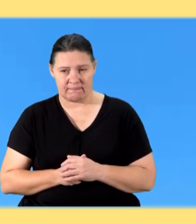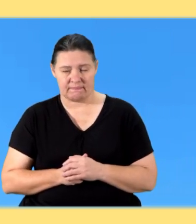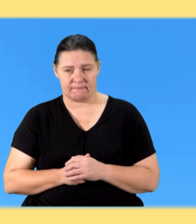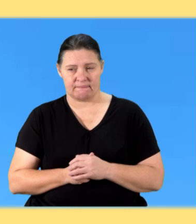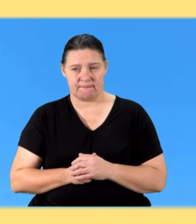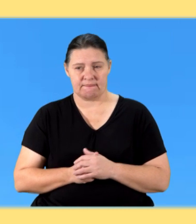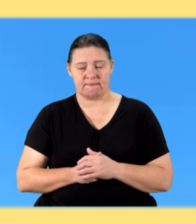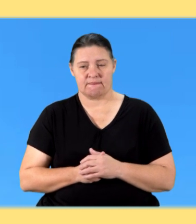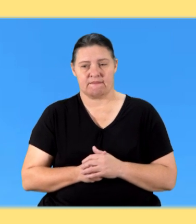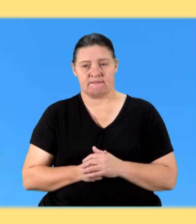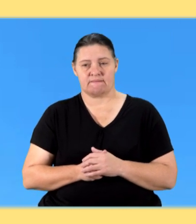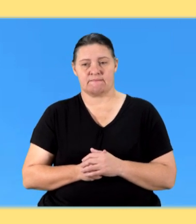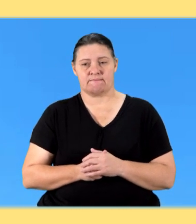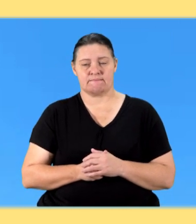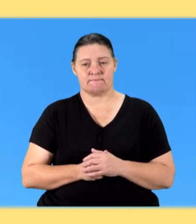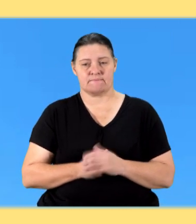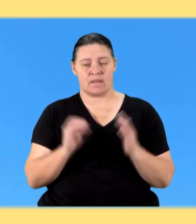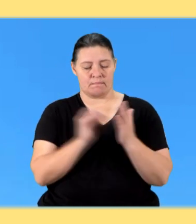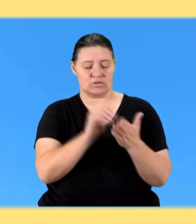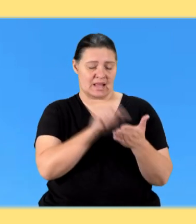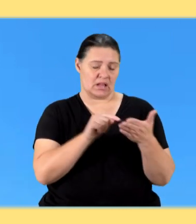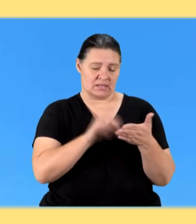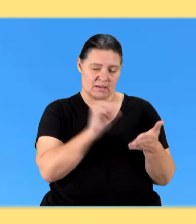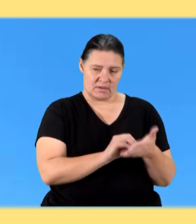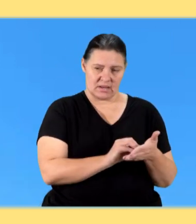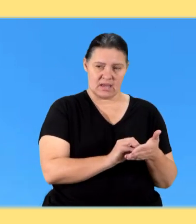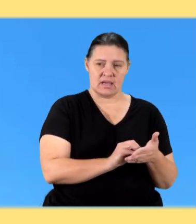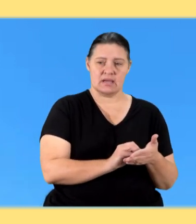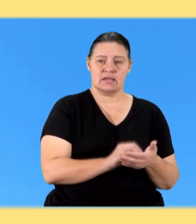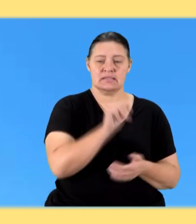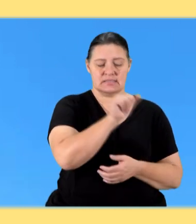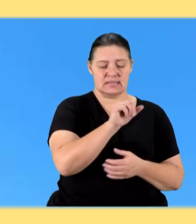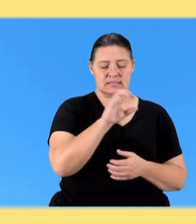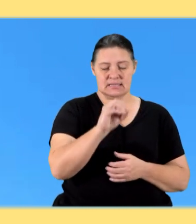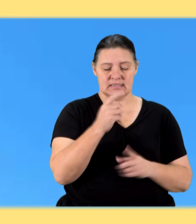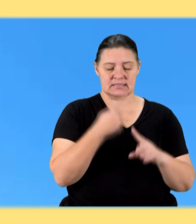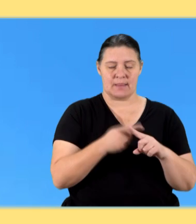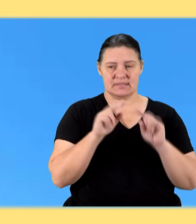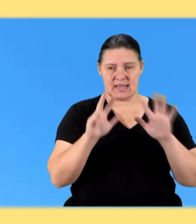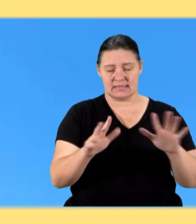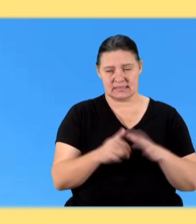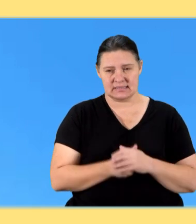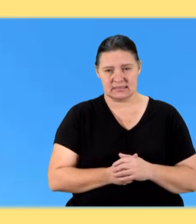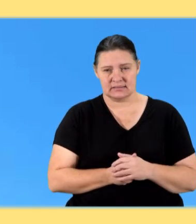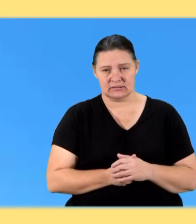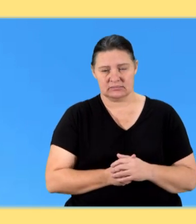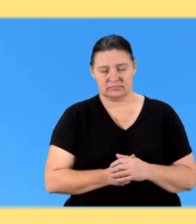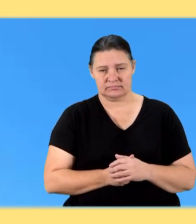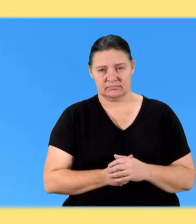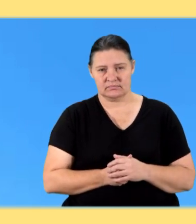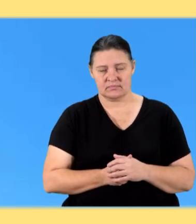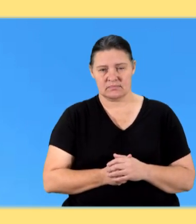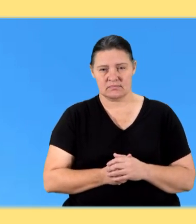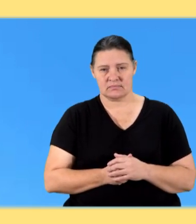rate, multiplied by the 8 hours. Please punch that in your calculator. How much do you get? I'm saying 60 multiplied by